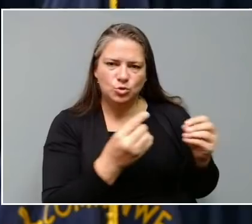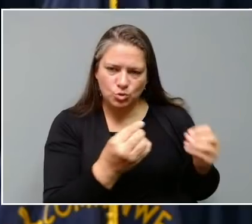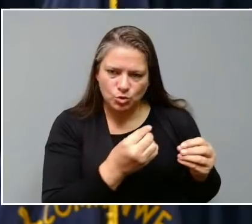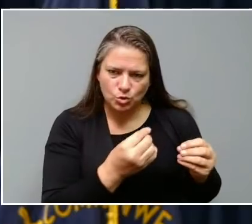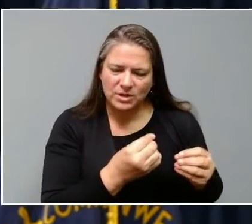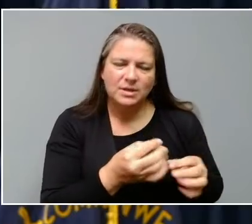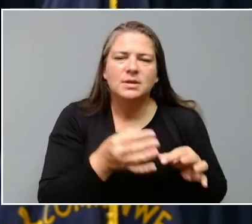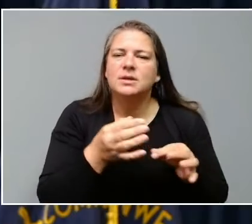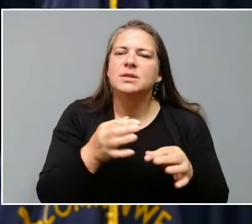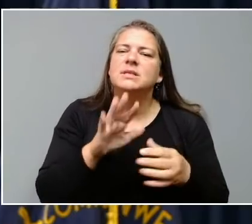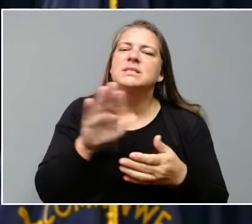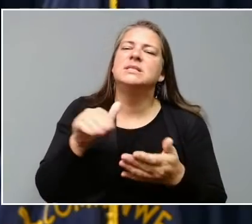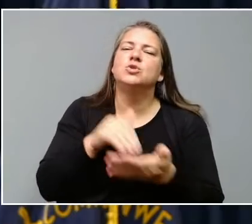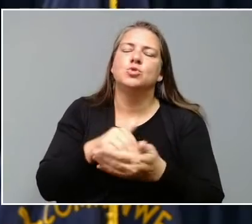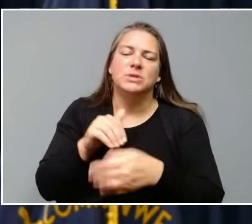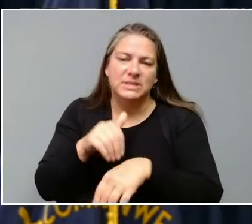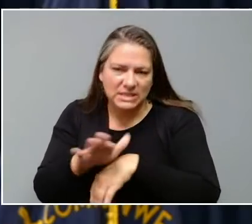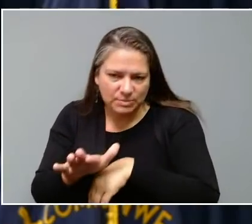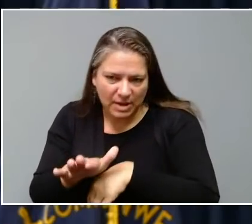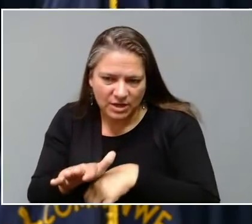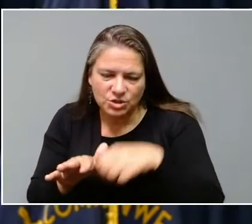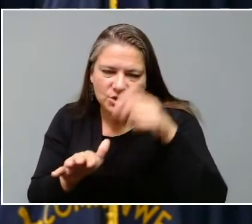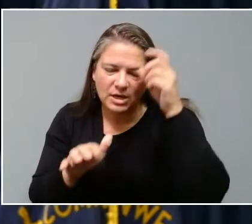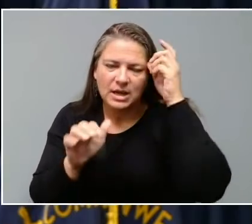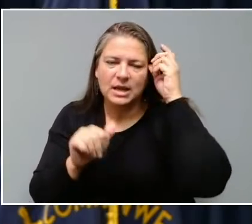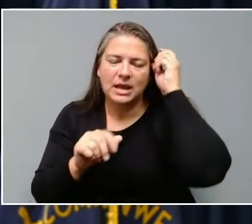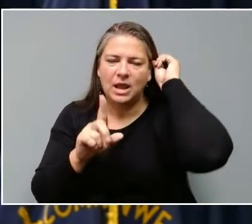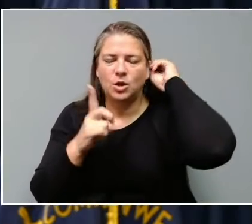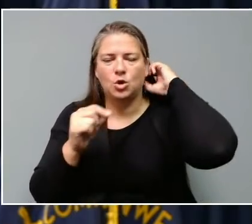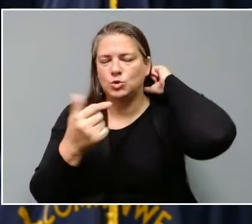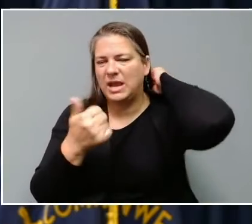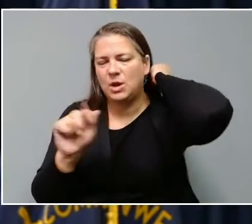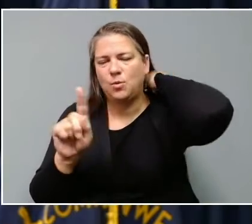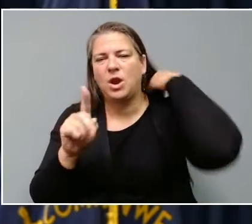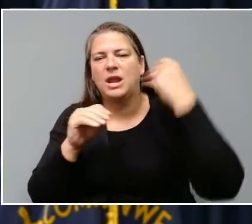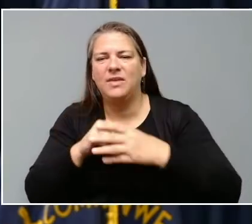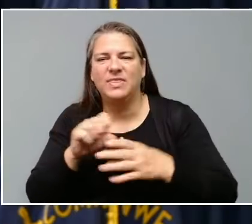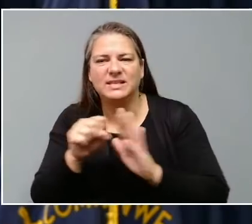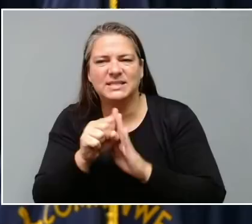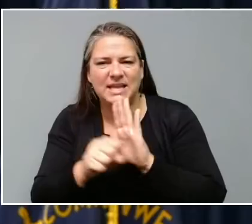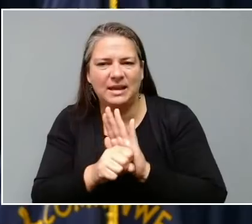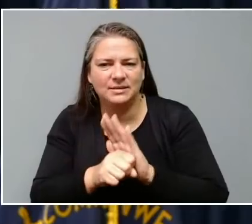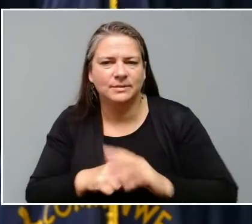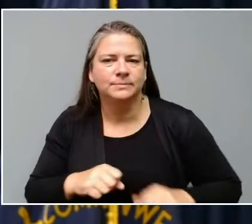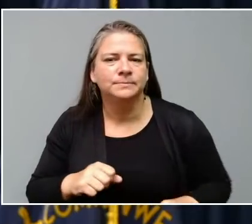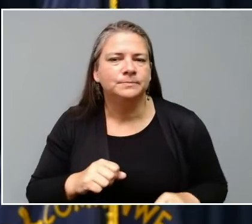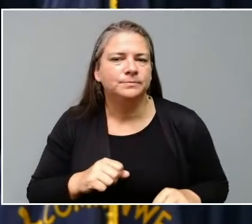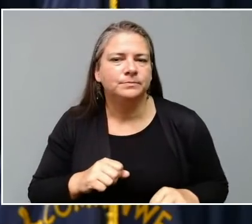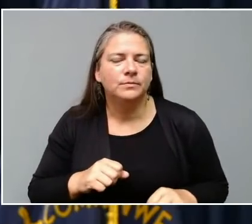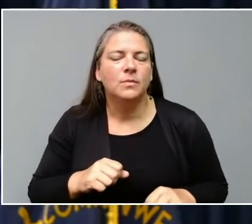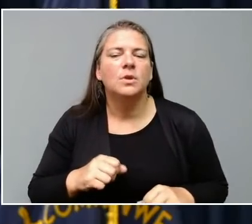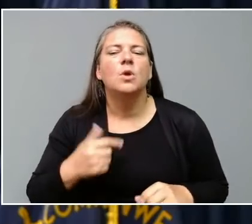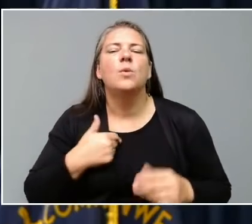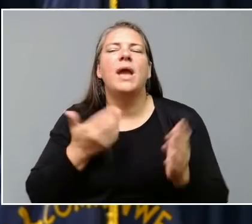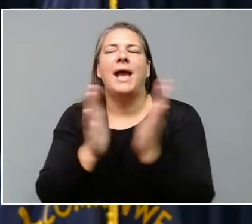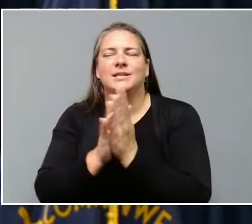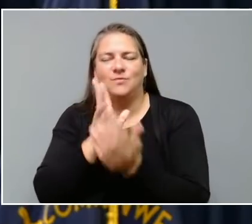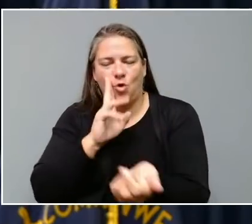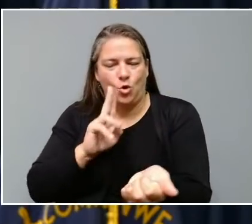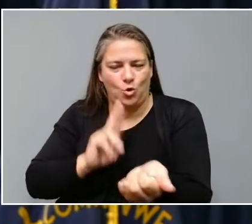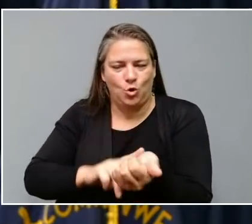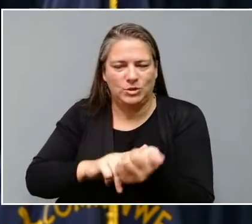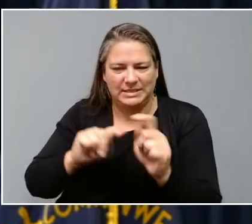centrally dispatched and can respond to any area in the state. We also asked for nurse strike teams. We